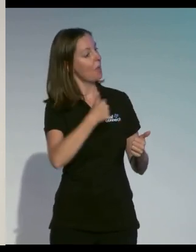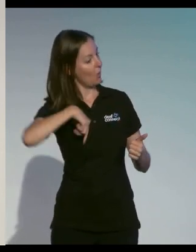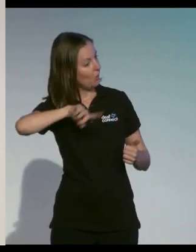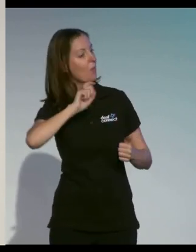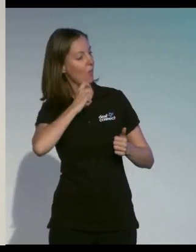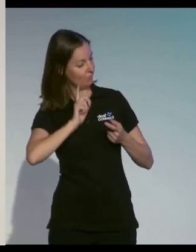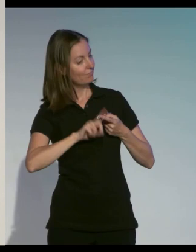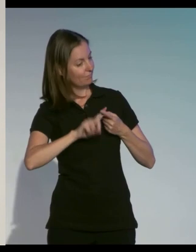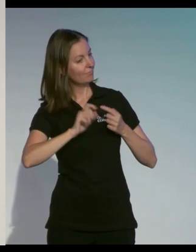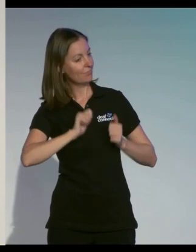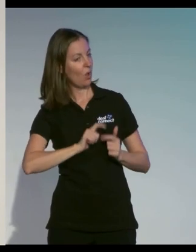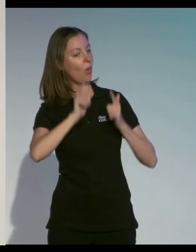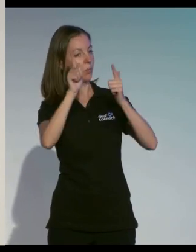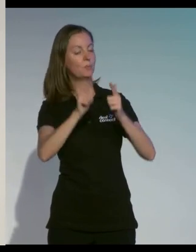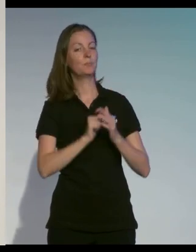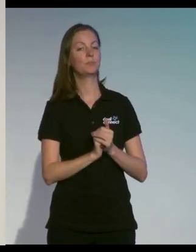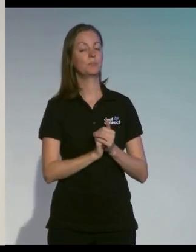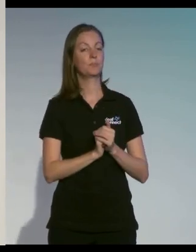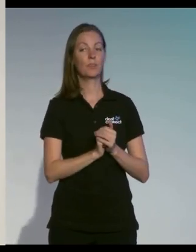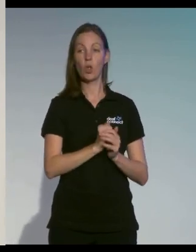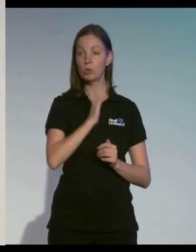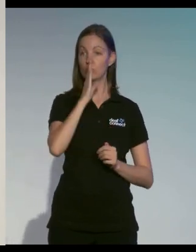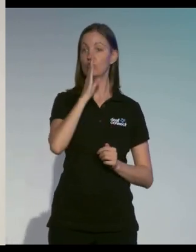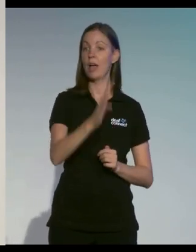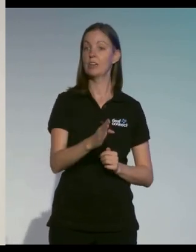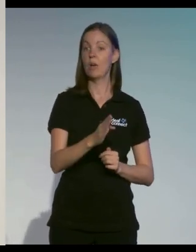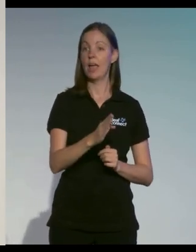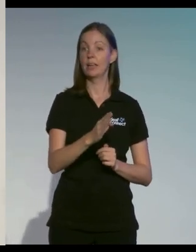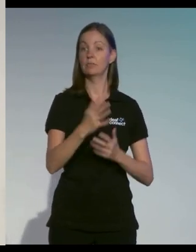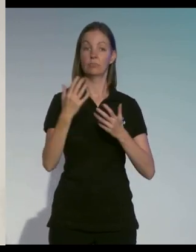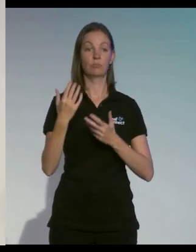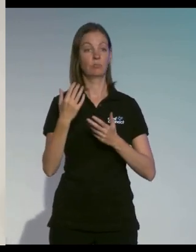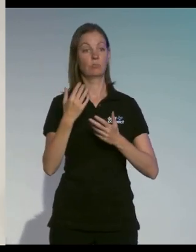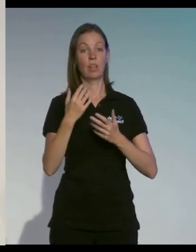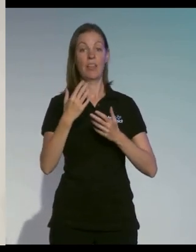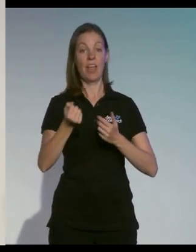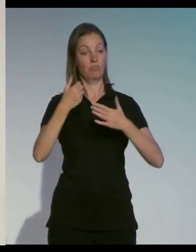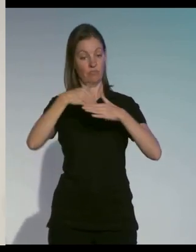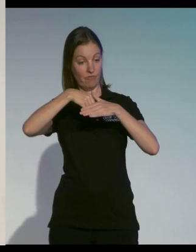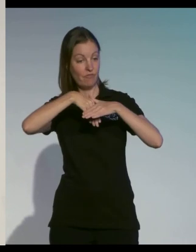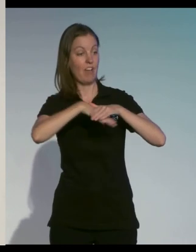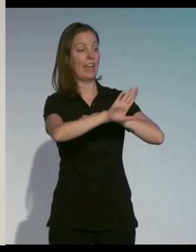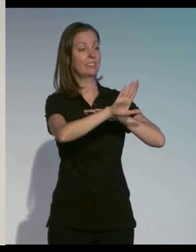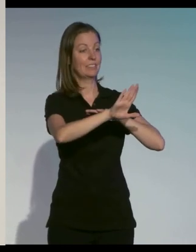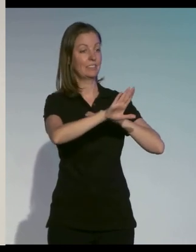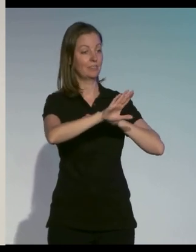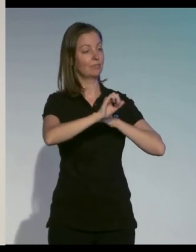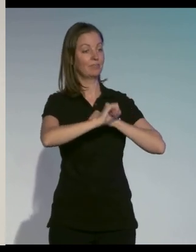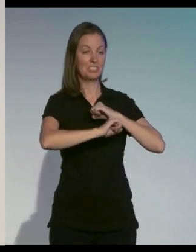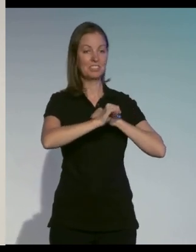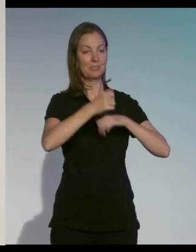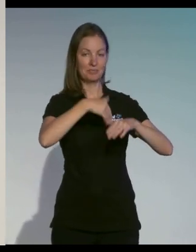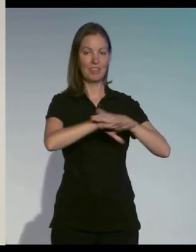going ahead. And they immediately brought their proceedings by fax in those days, and